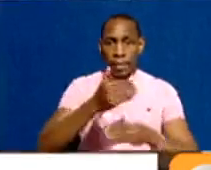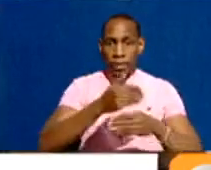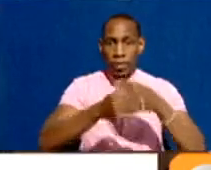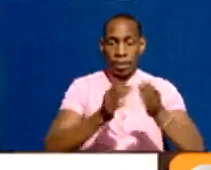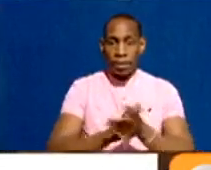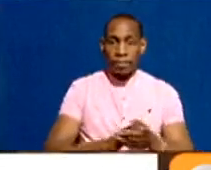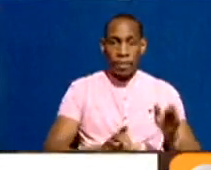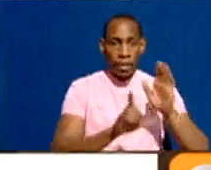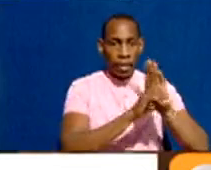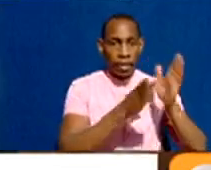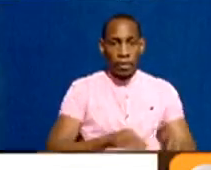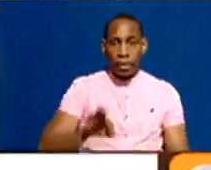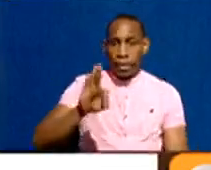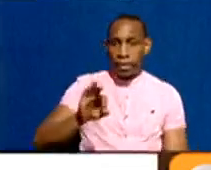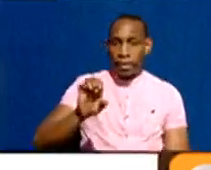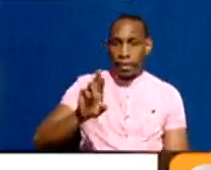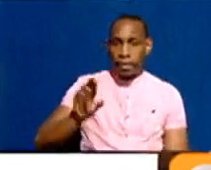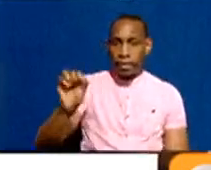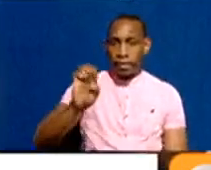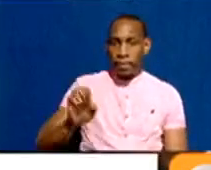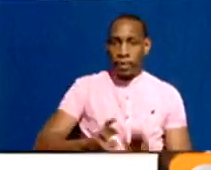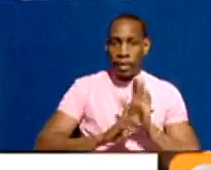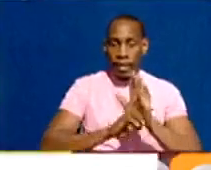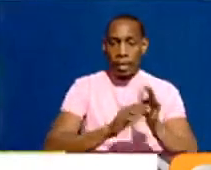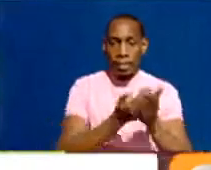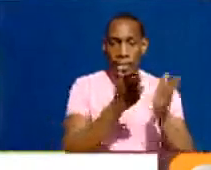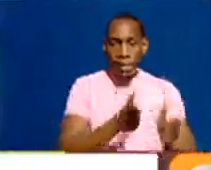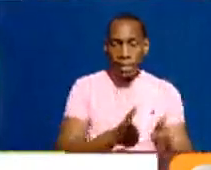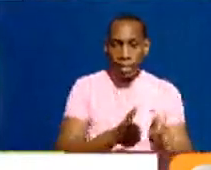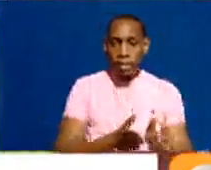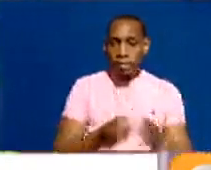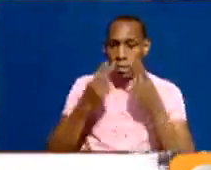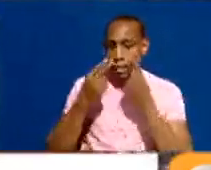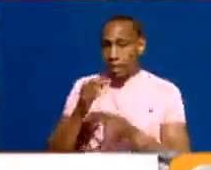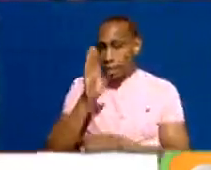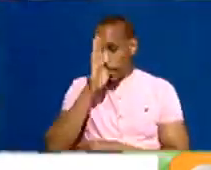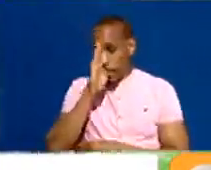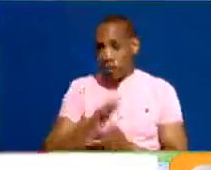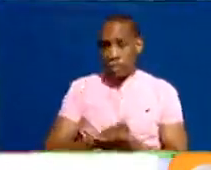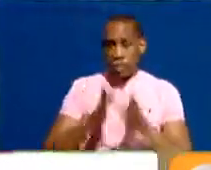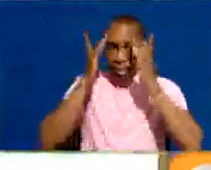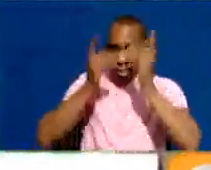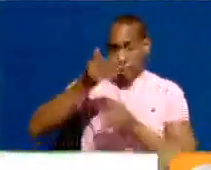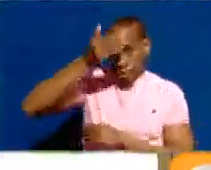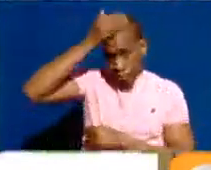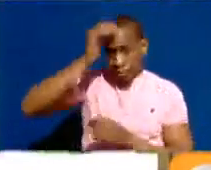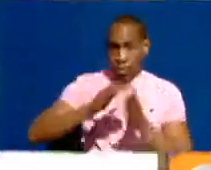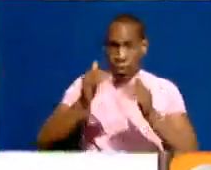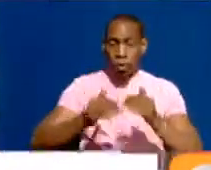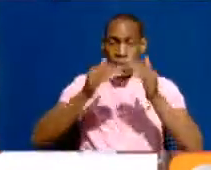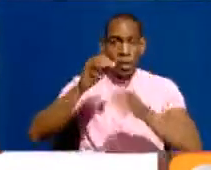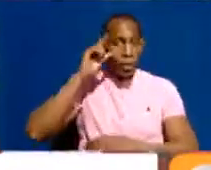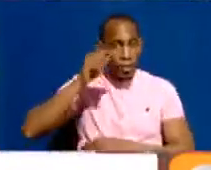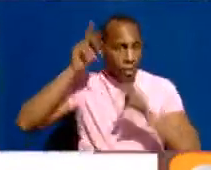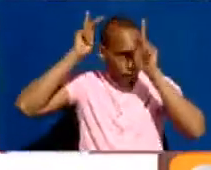Senior counsel Feroz Noji, also representing the petitioners, read malice in Chebukati's decision to postpone the Mombasa and